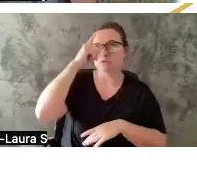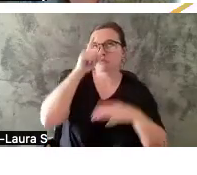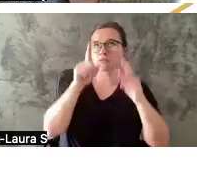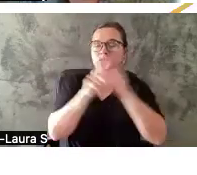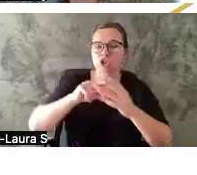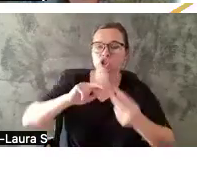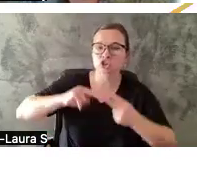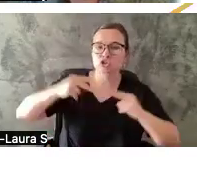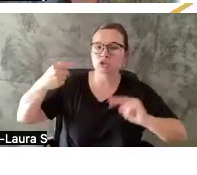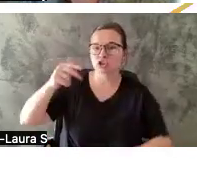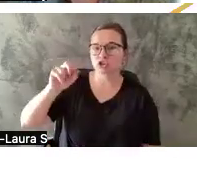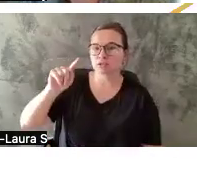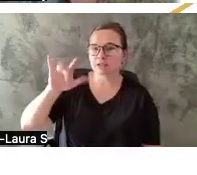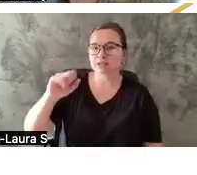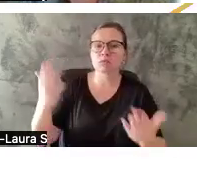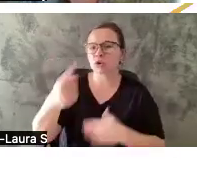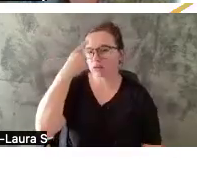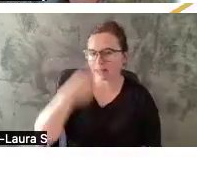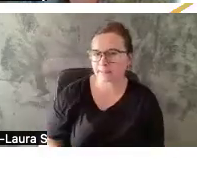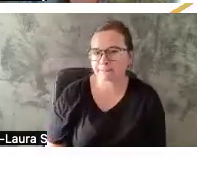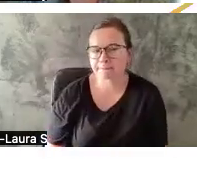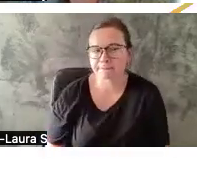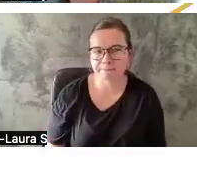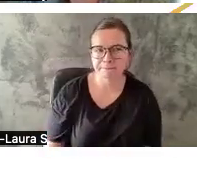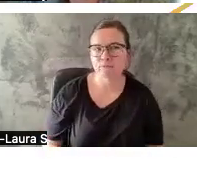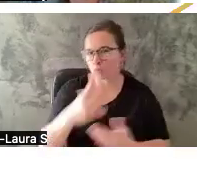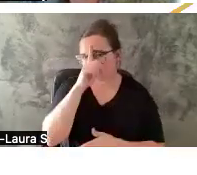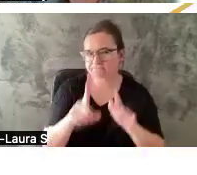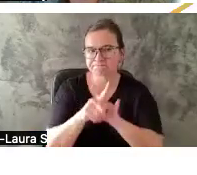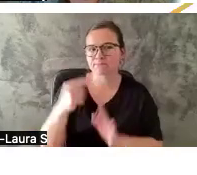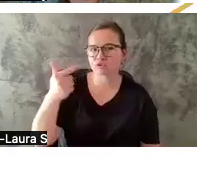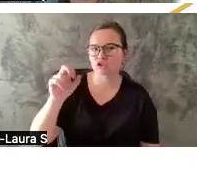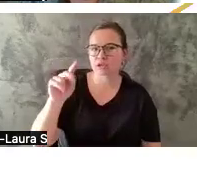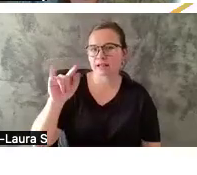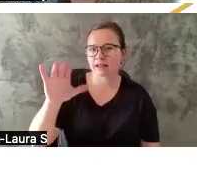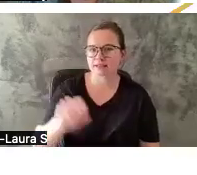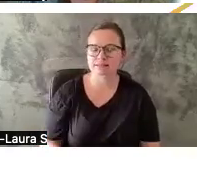the word genetics? So, what comes to mind when you hear genetics?